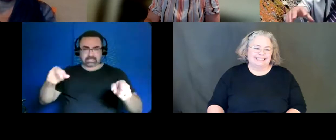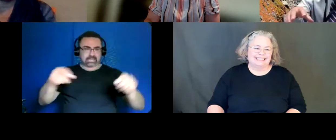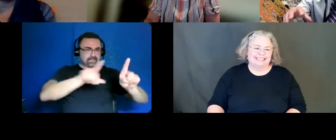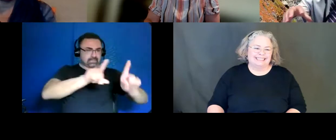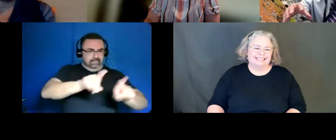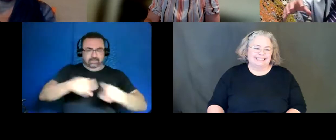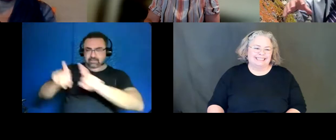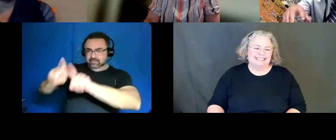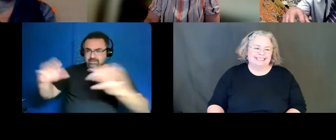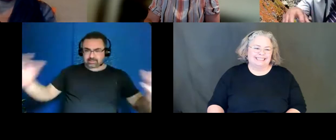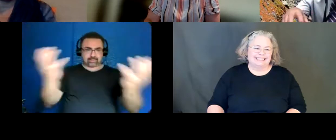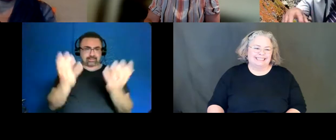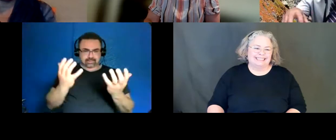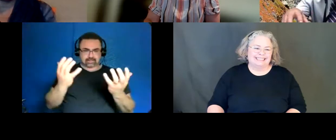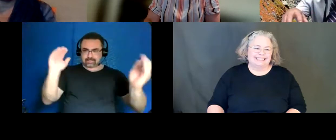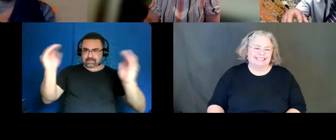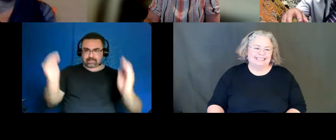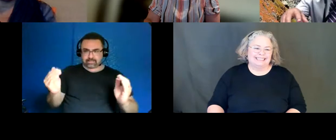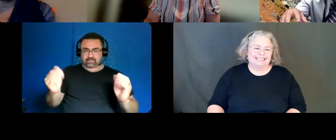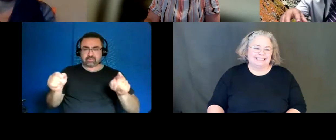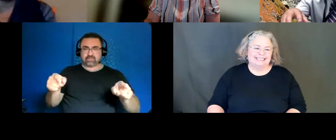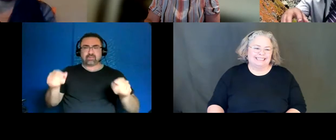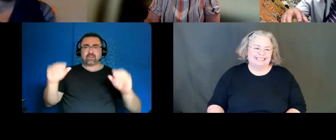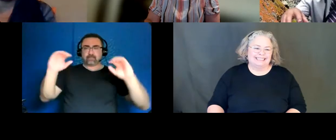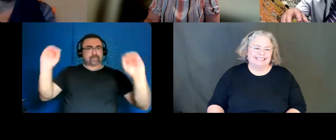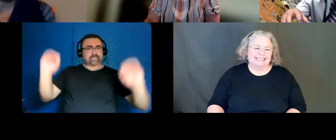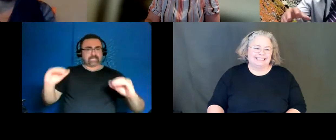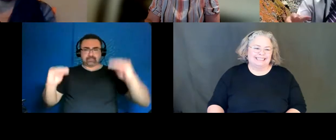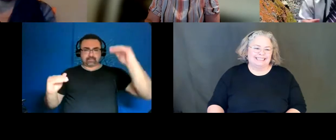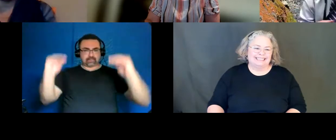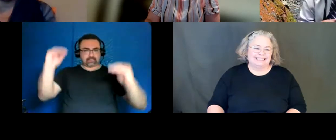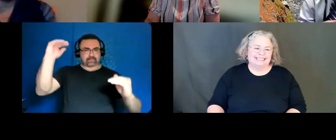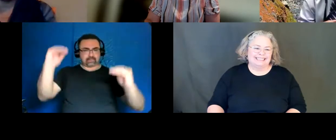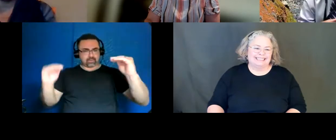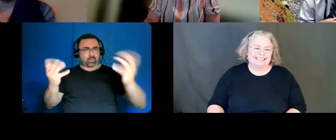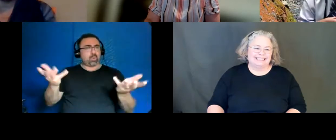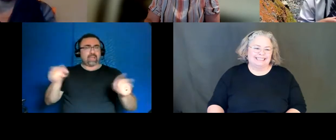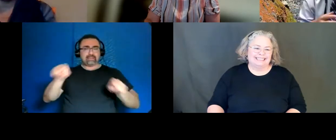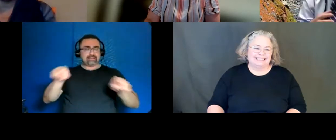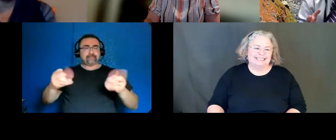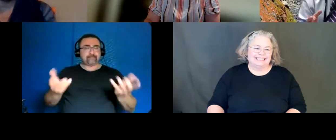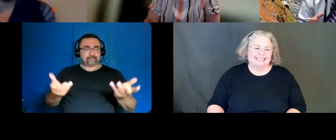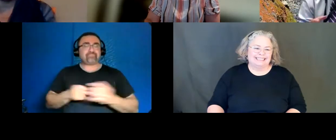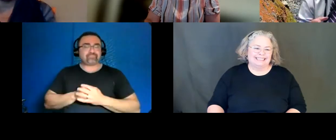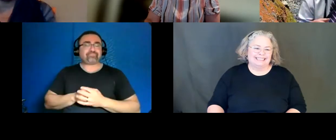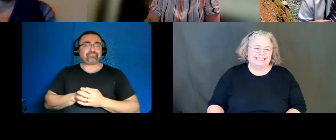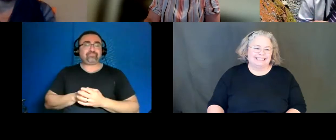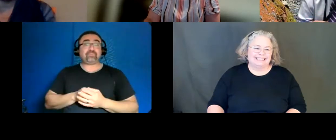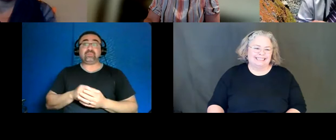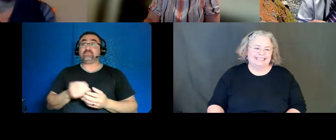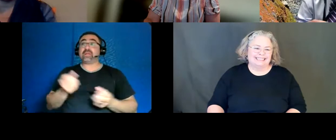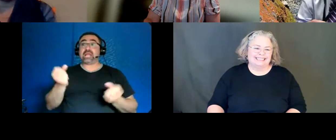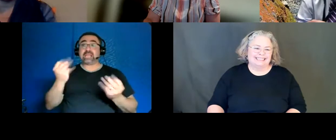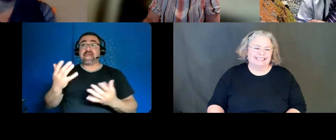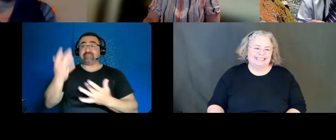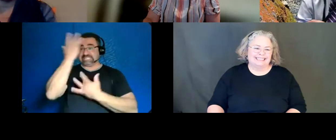the number of cases between the people getting the vaccine and those not getting the vaccine. So if there's a lot of disease